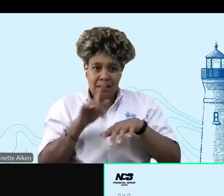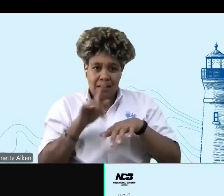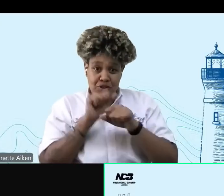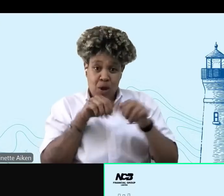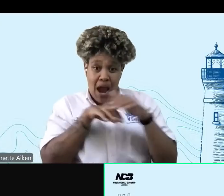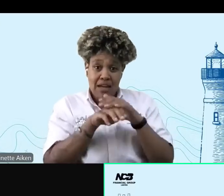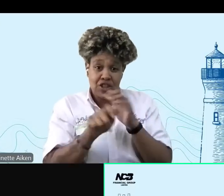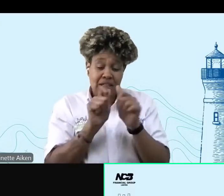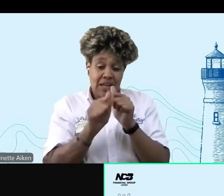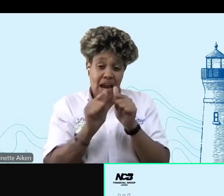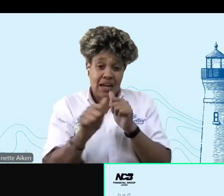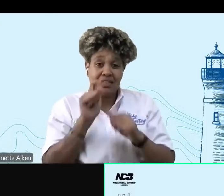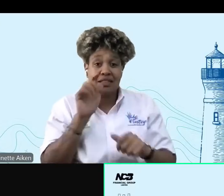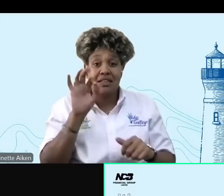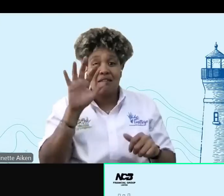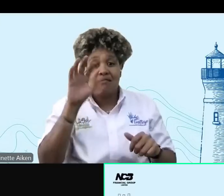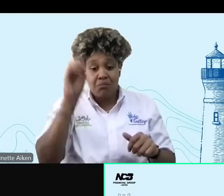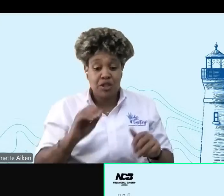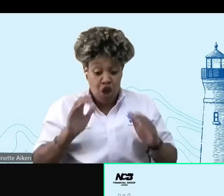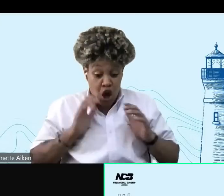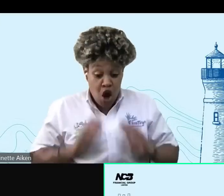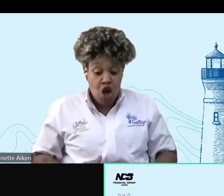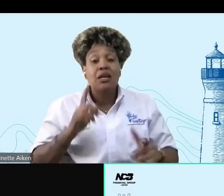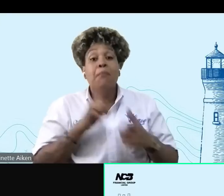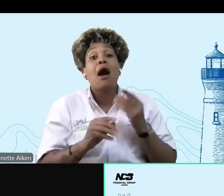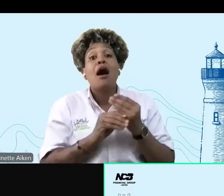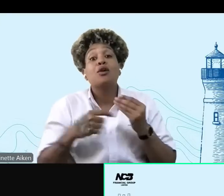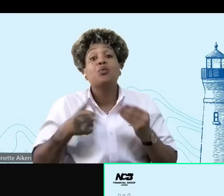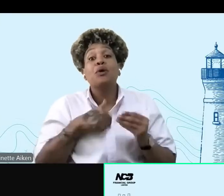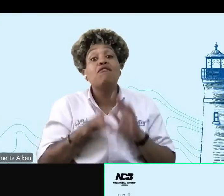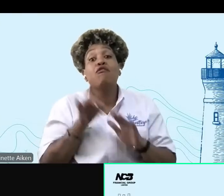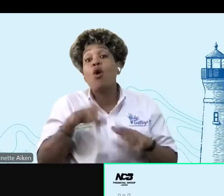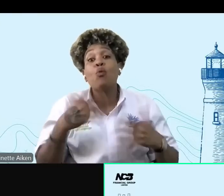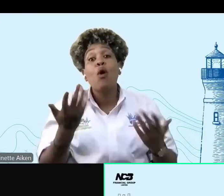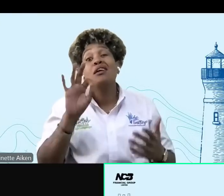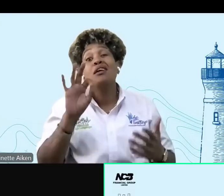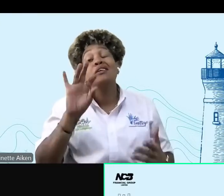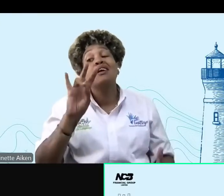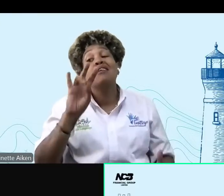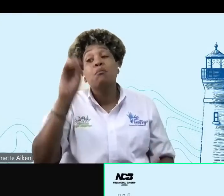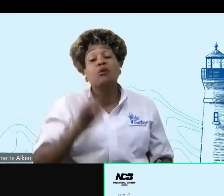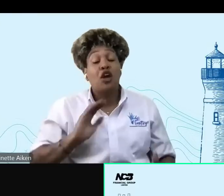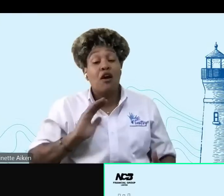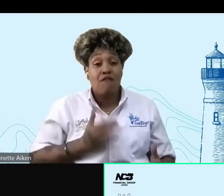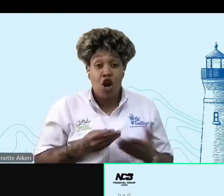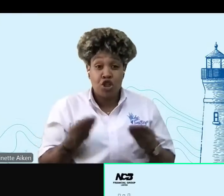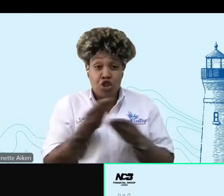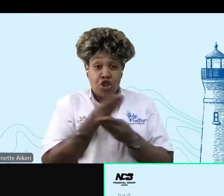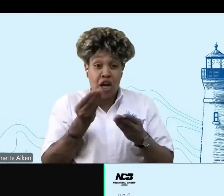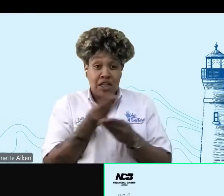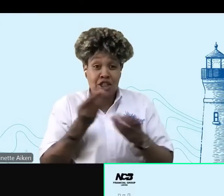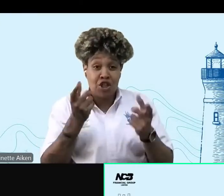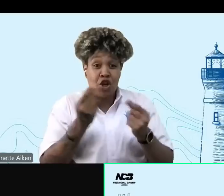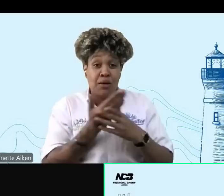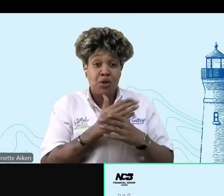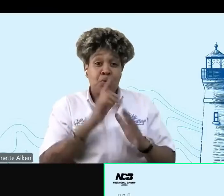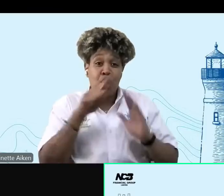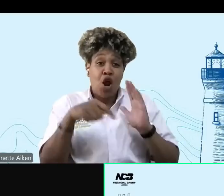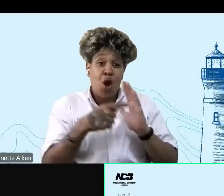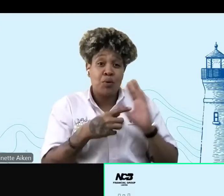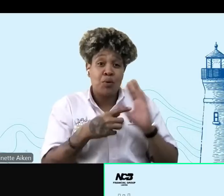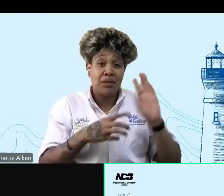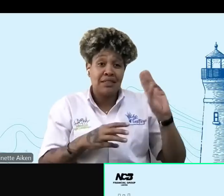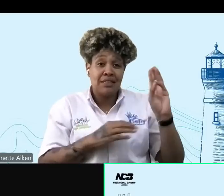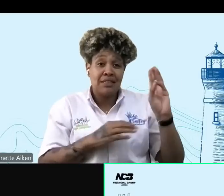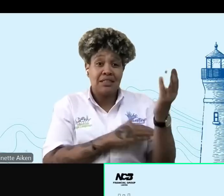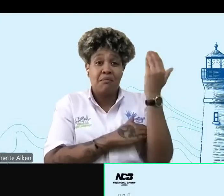cash is available 95% of customers. We have found that almost 97% of our transactions are done between hours of 6 a.m. and